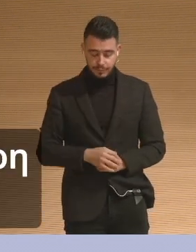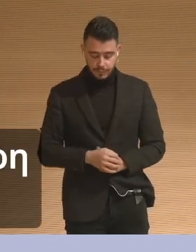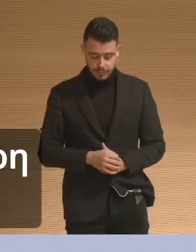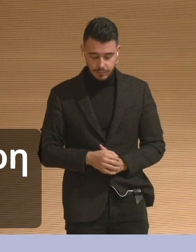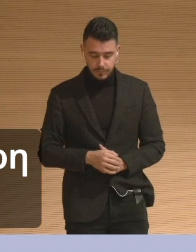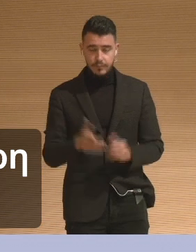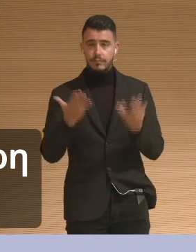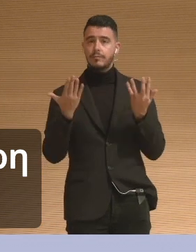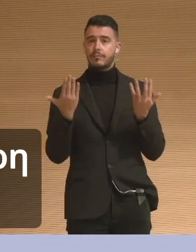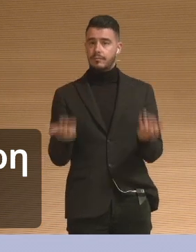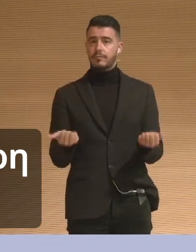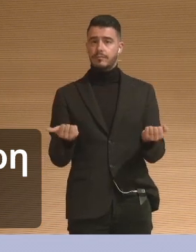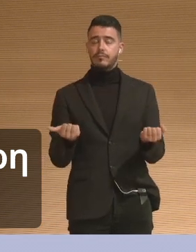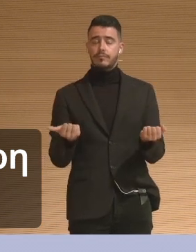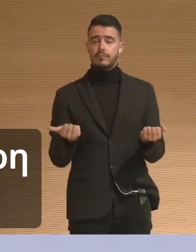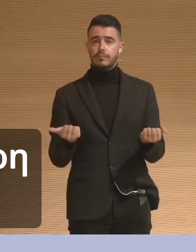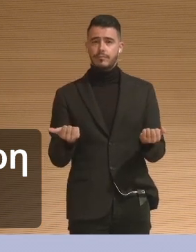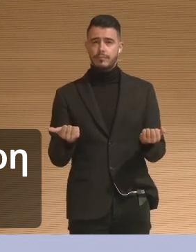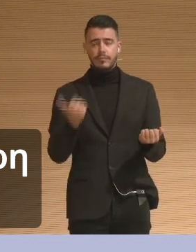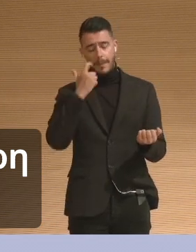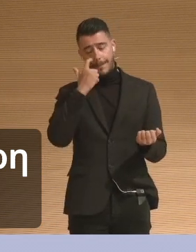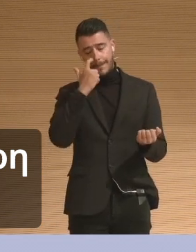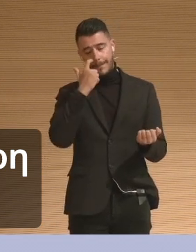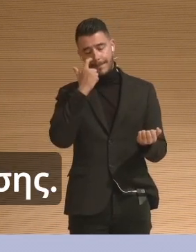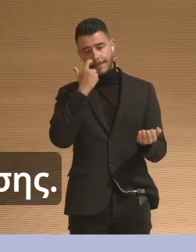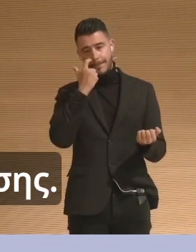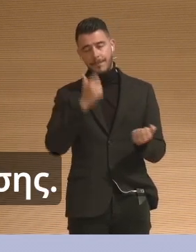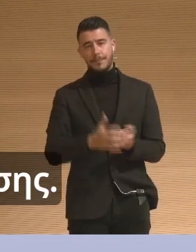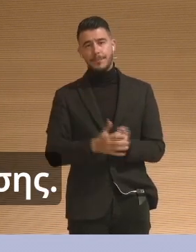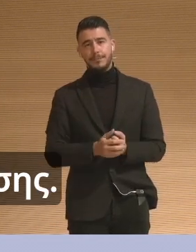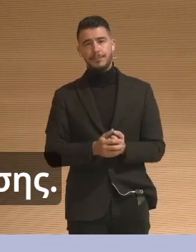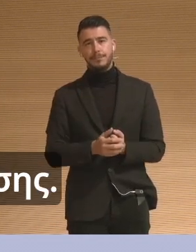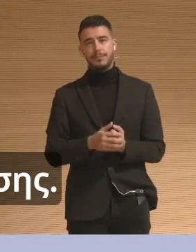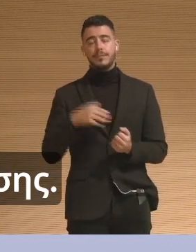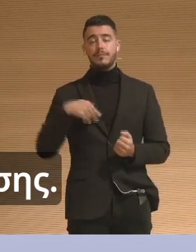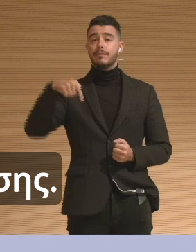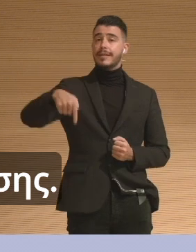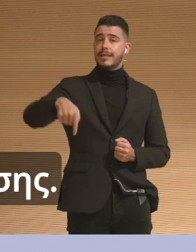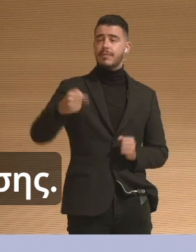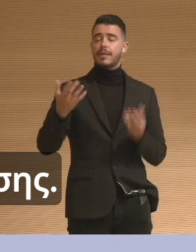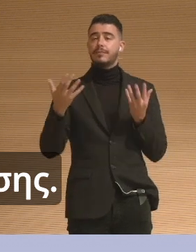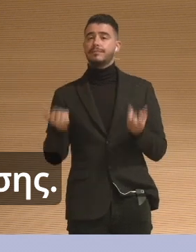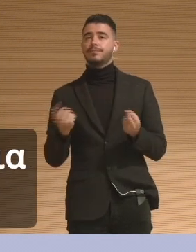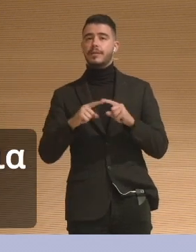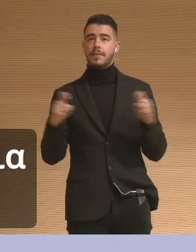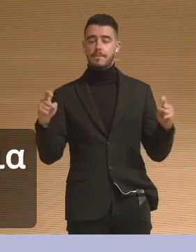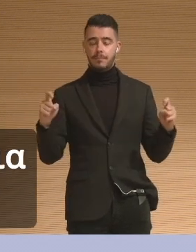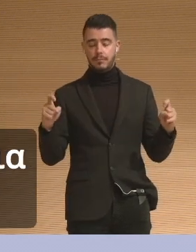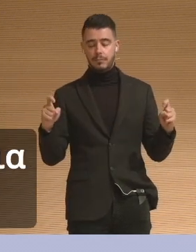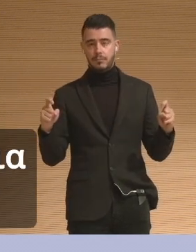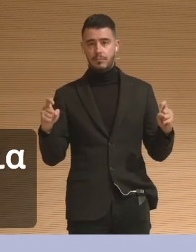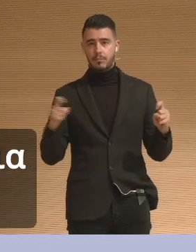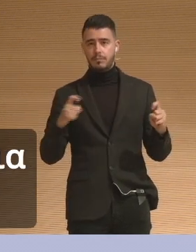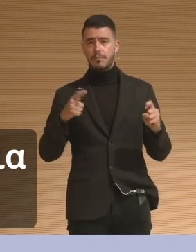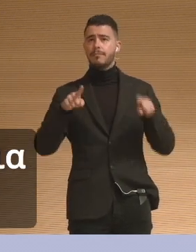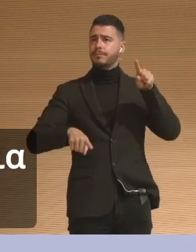currently the UK now department has been doing a little bit more research on social prescribing and to see the effectiveness of it. One